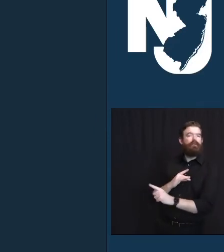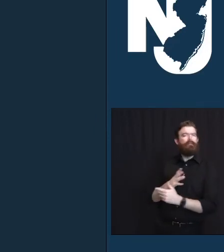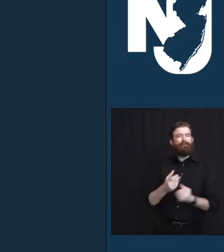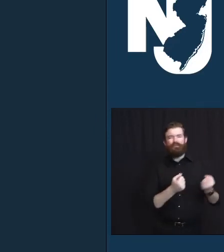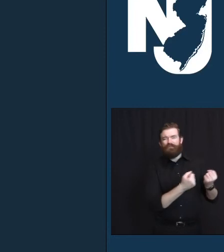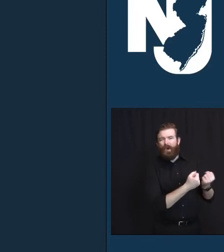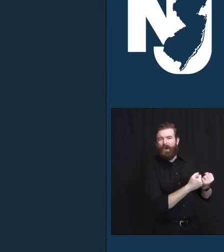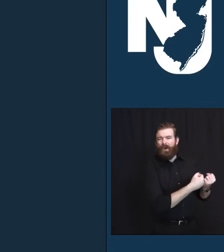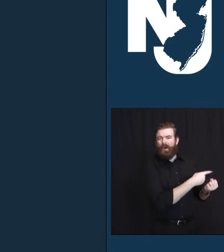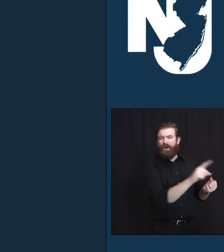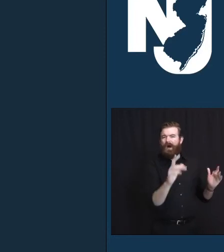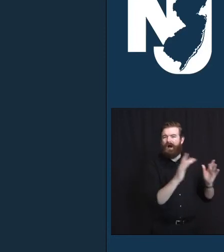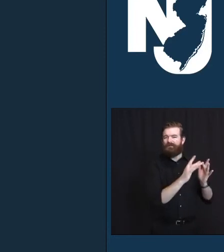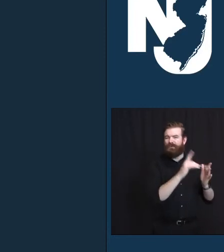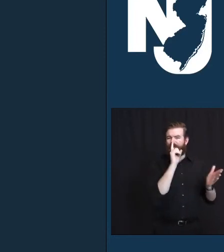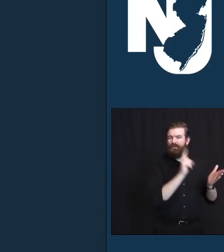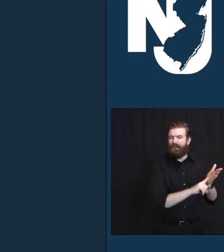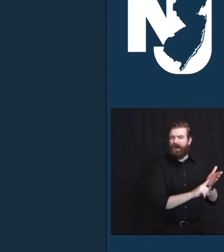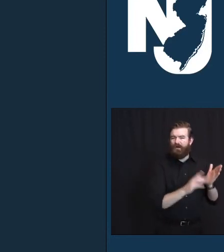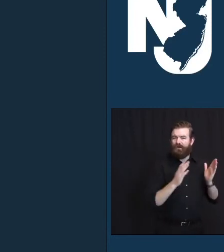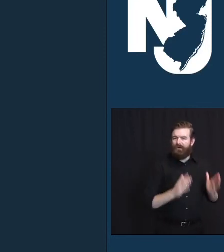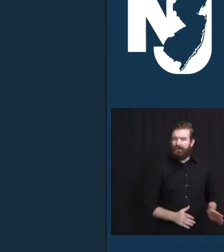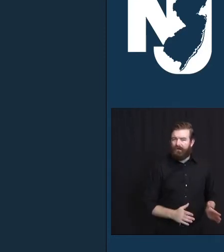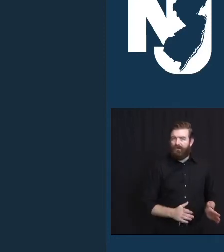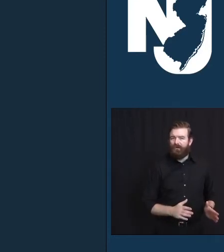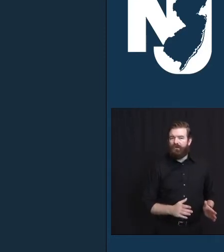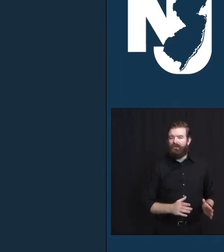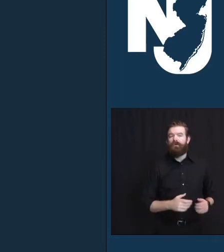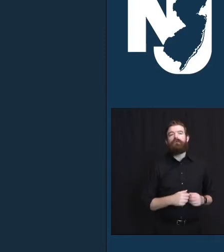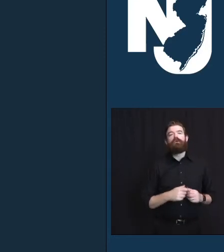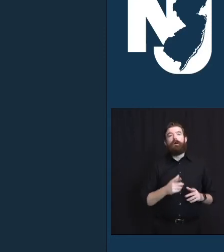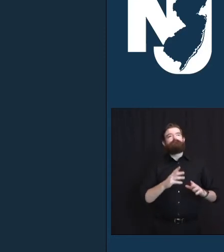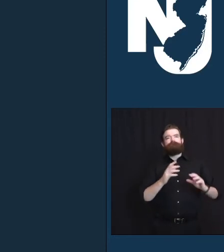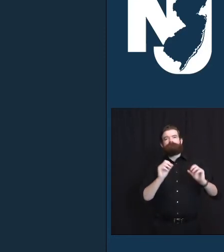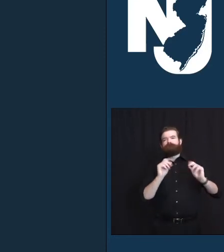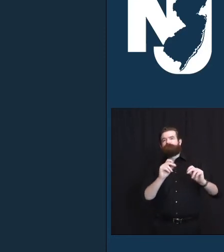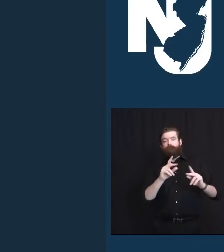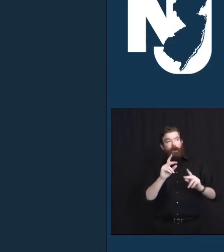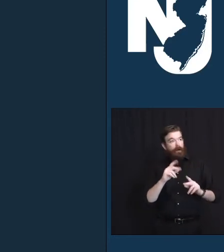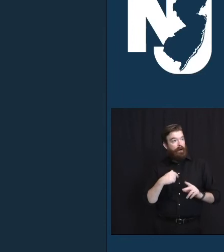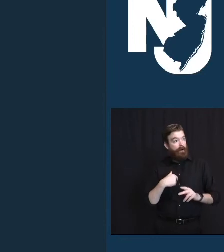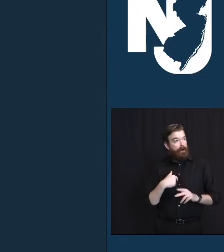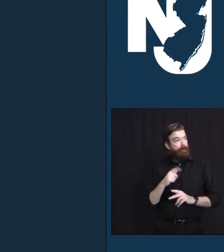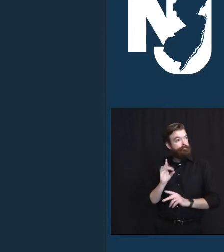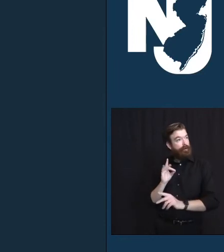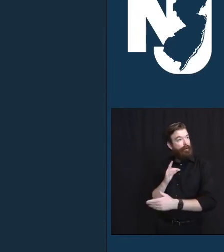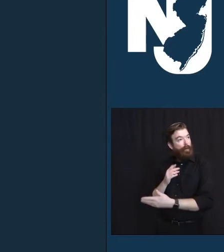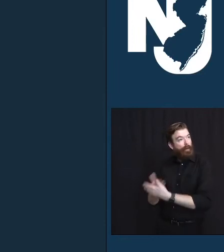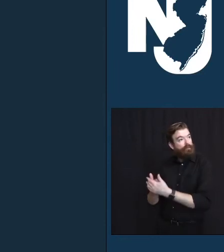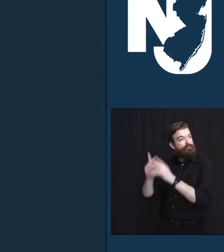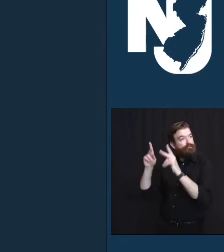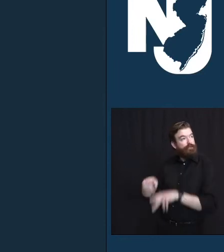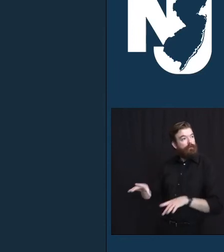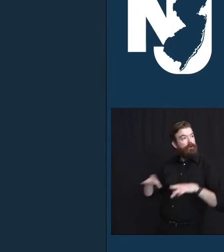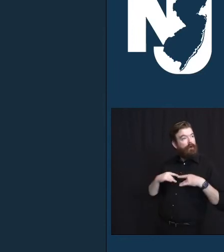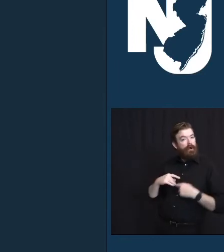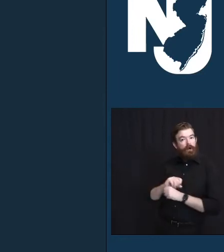can include support for isolation or quarantine, childcare, food delivery, income assistance, or prescription